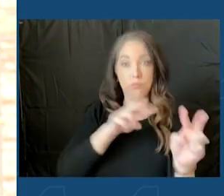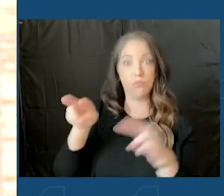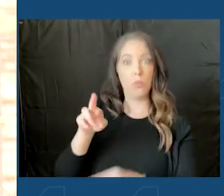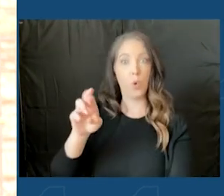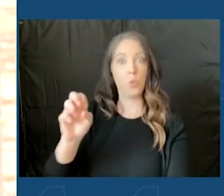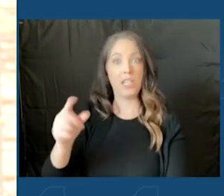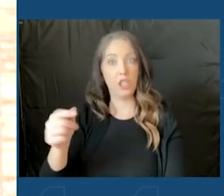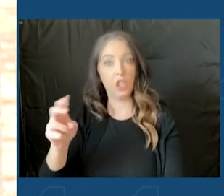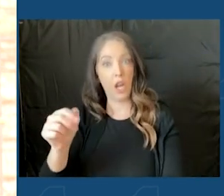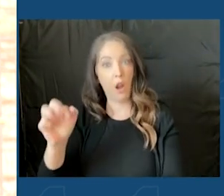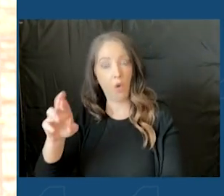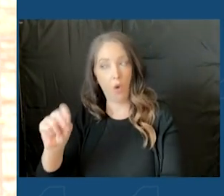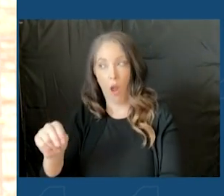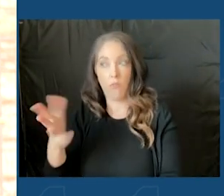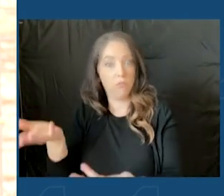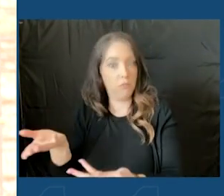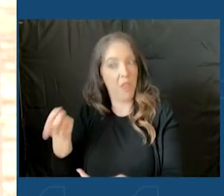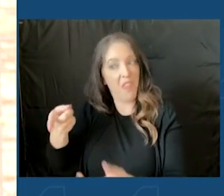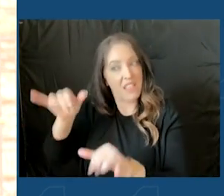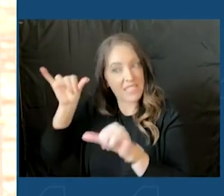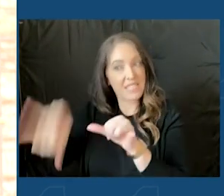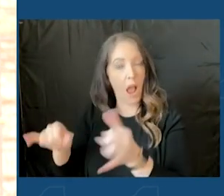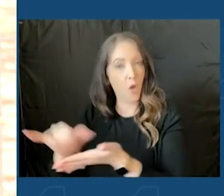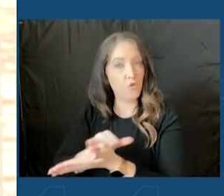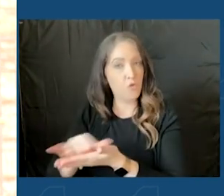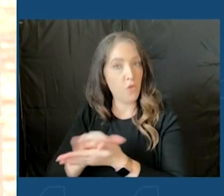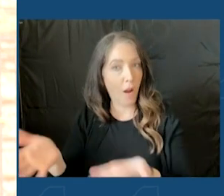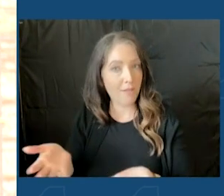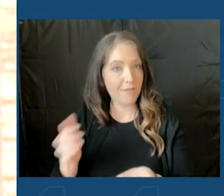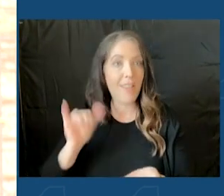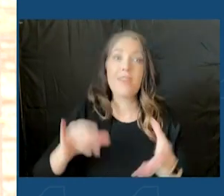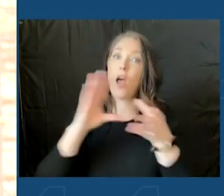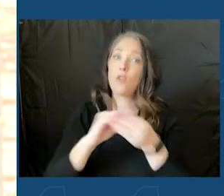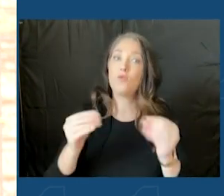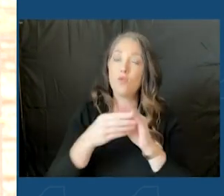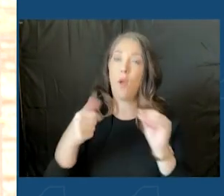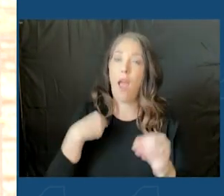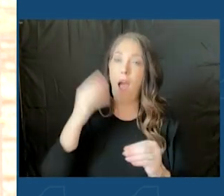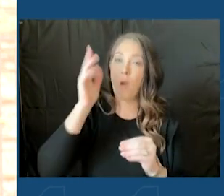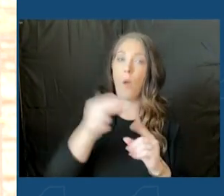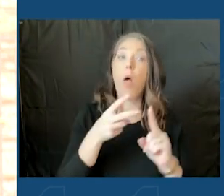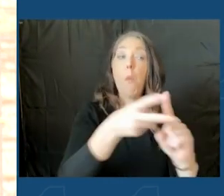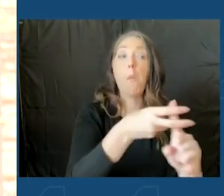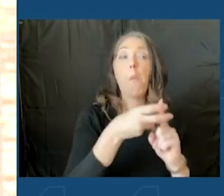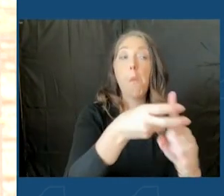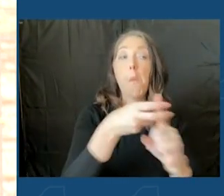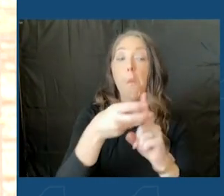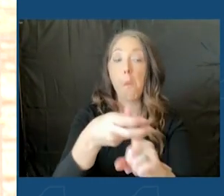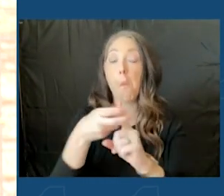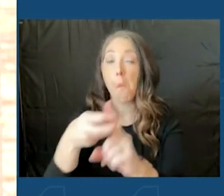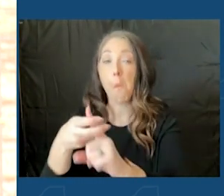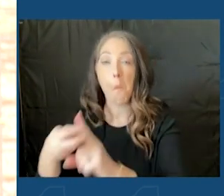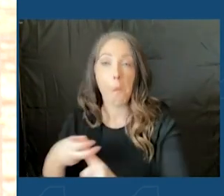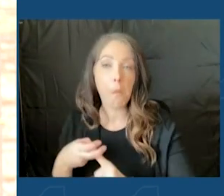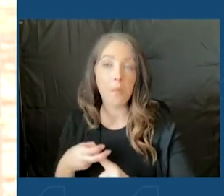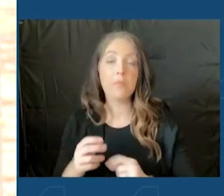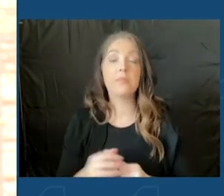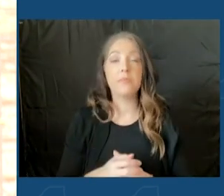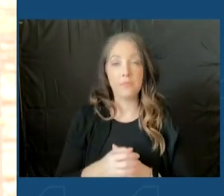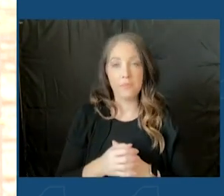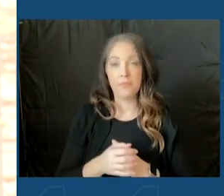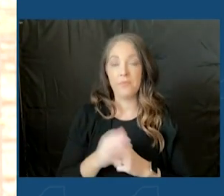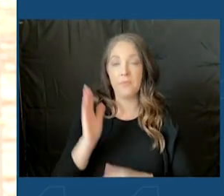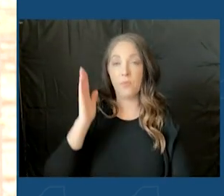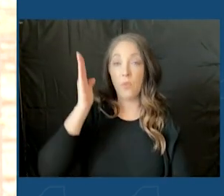They stayed in New York. That is a story that I'm going to talk about as I'm trying to recruit others to come here or to expand here. The future